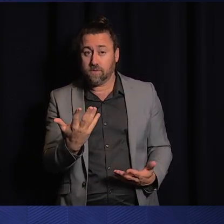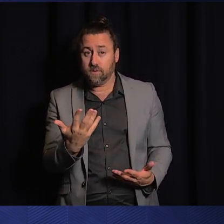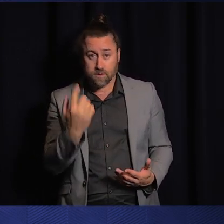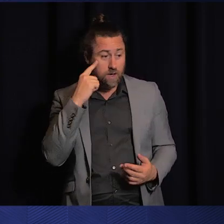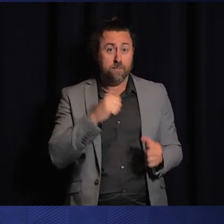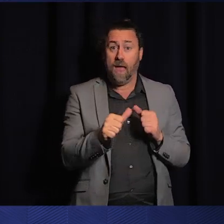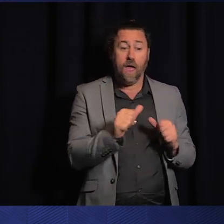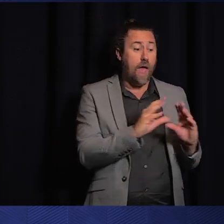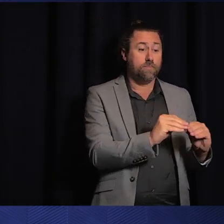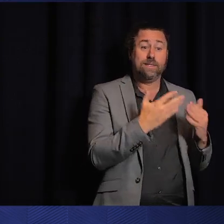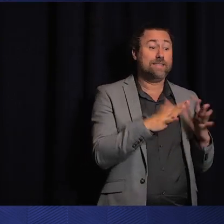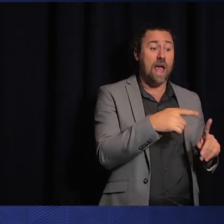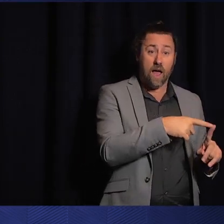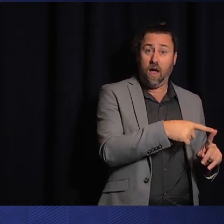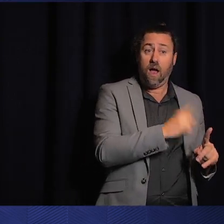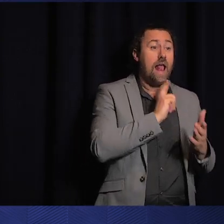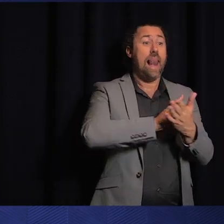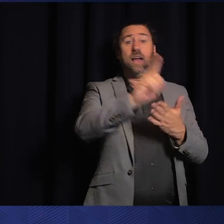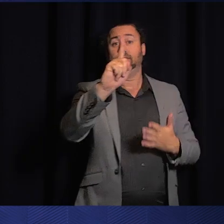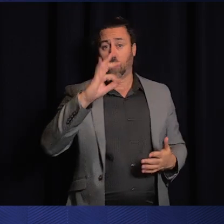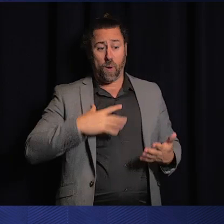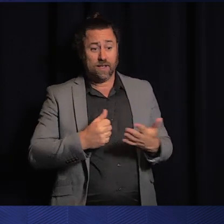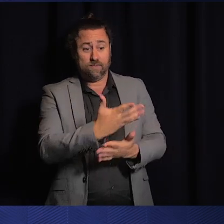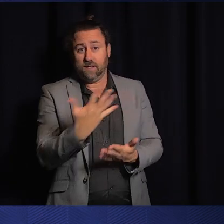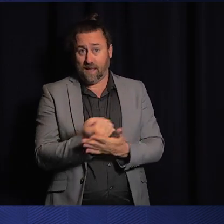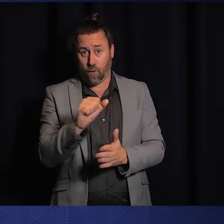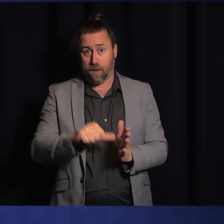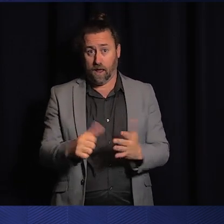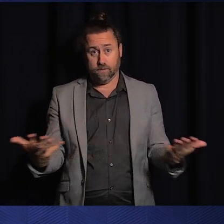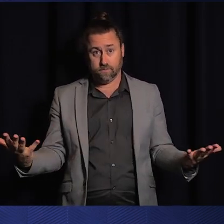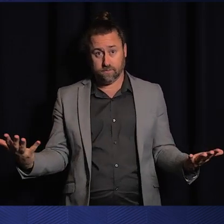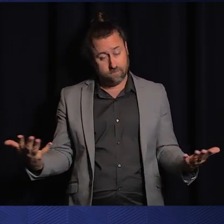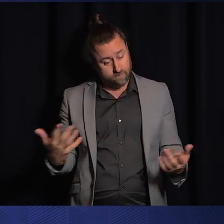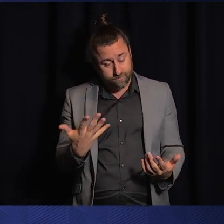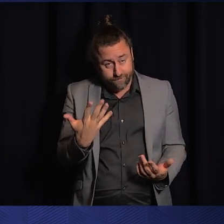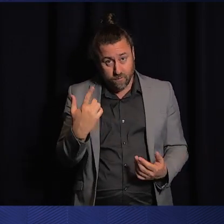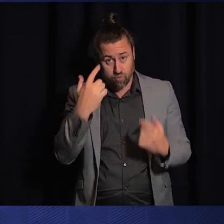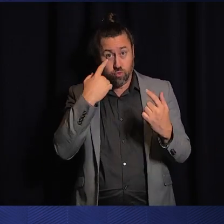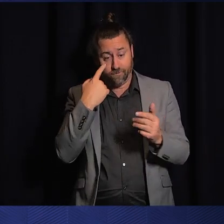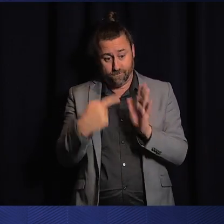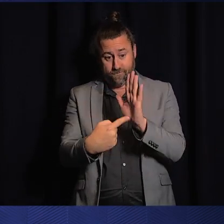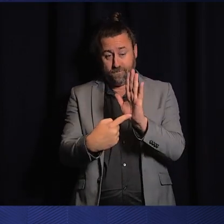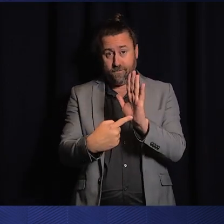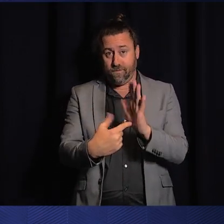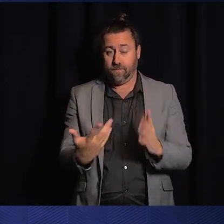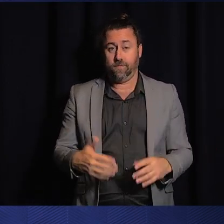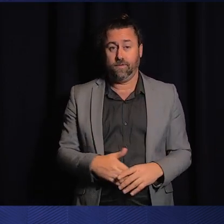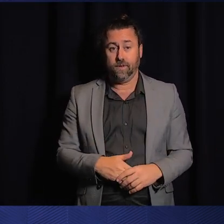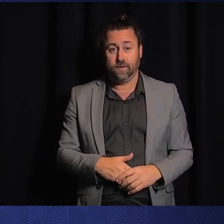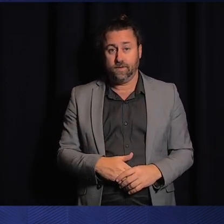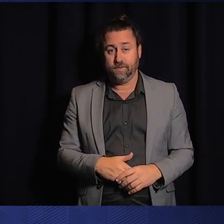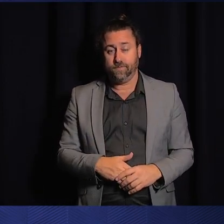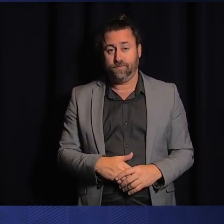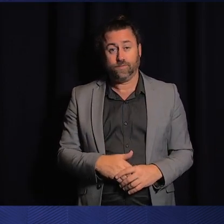really try to demonstrate in this report that it's more cost-effective to try and prevent the phenomenon and to try and